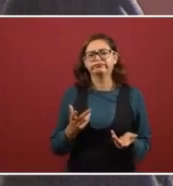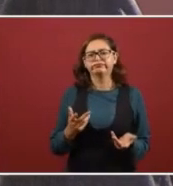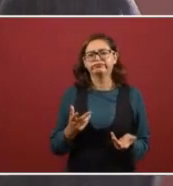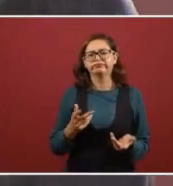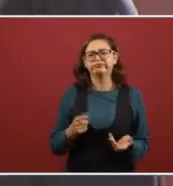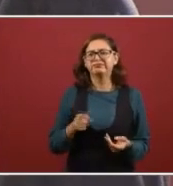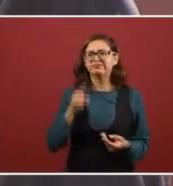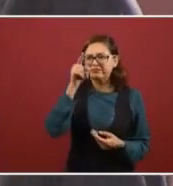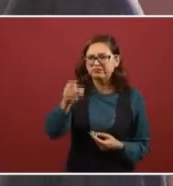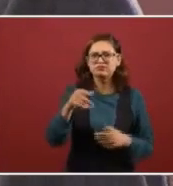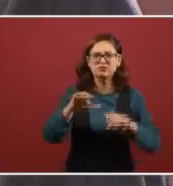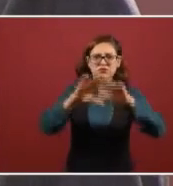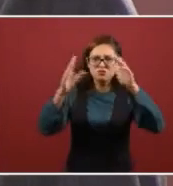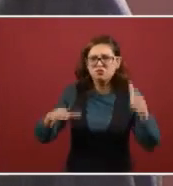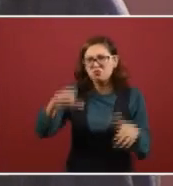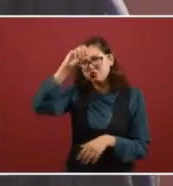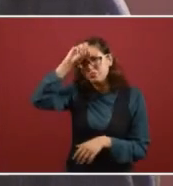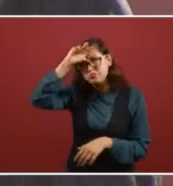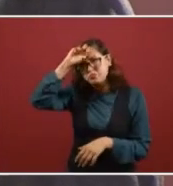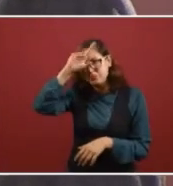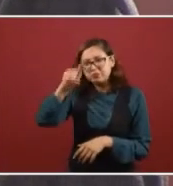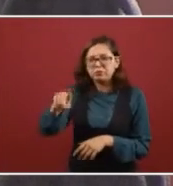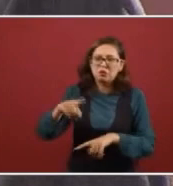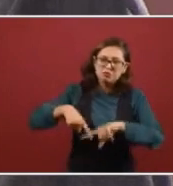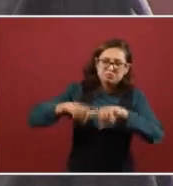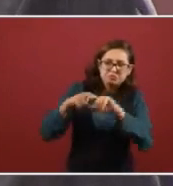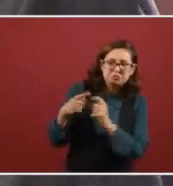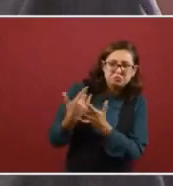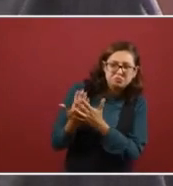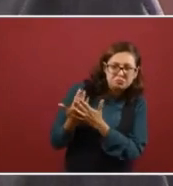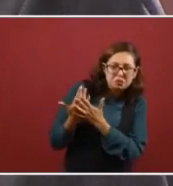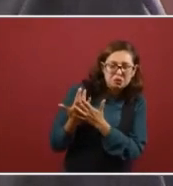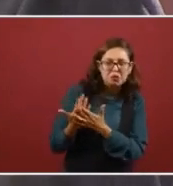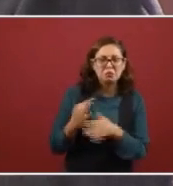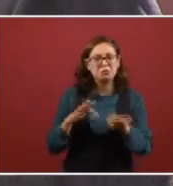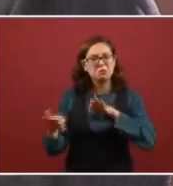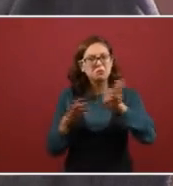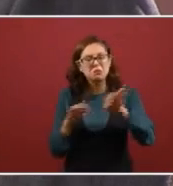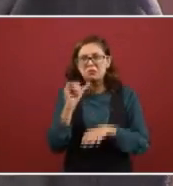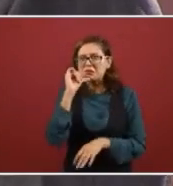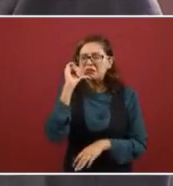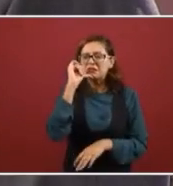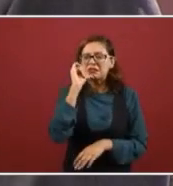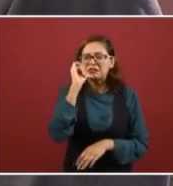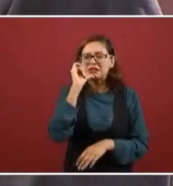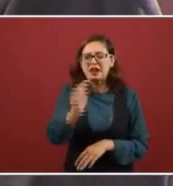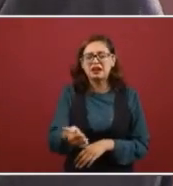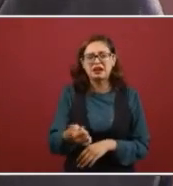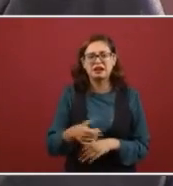There's mines that are stopped and held on hold,